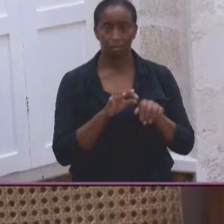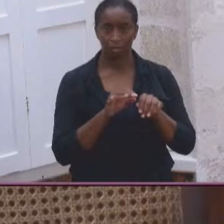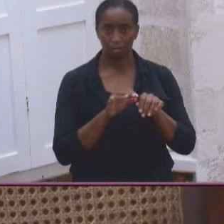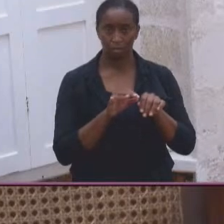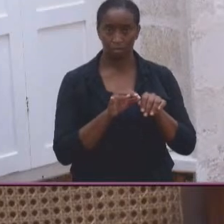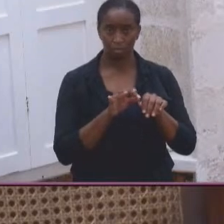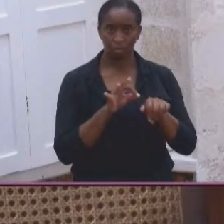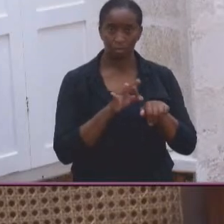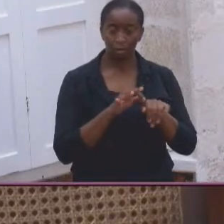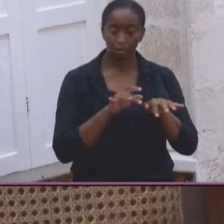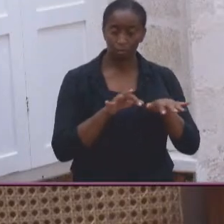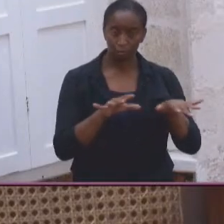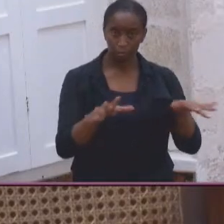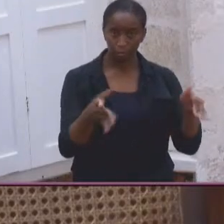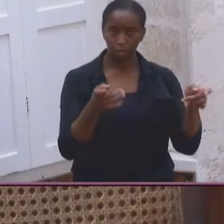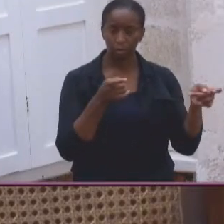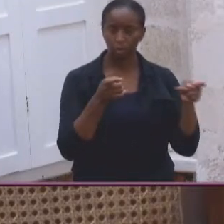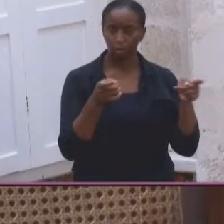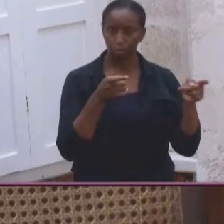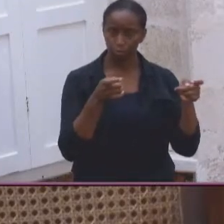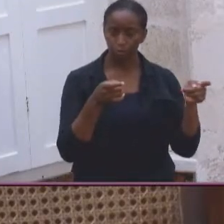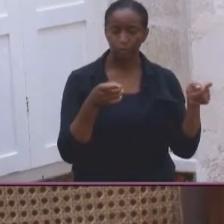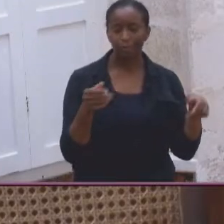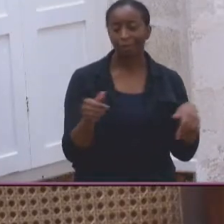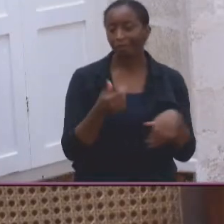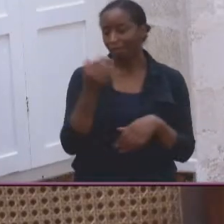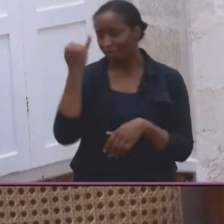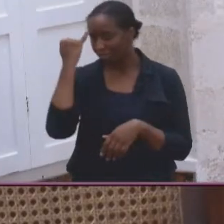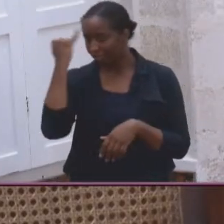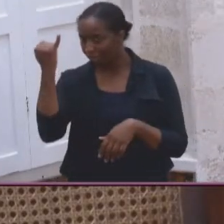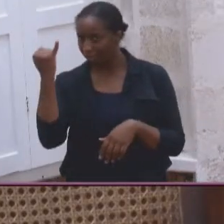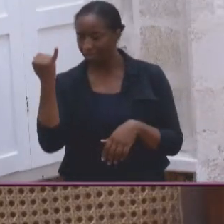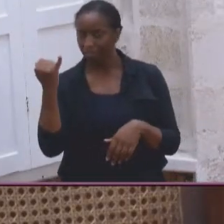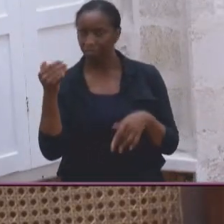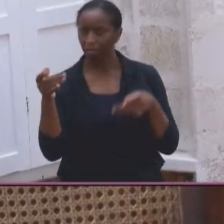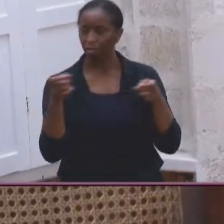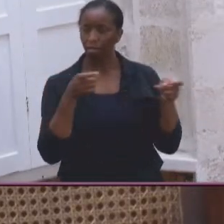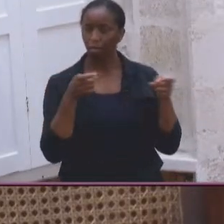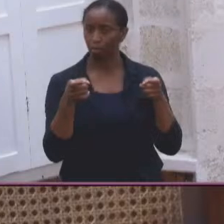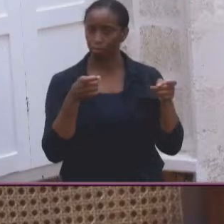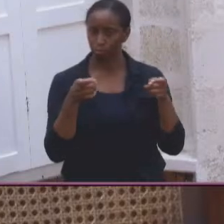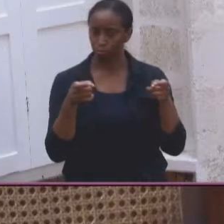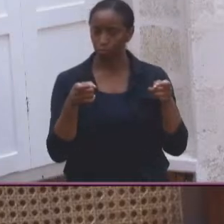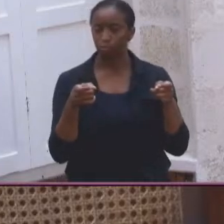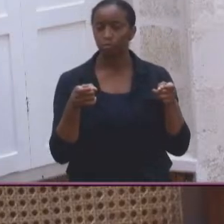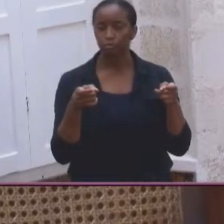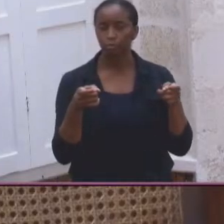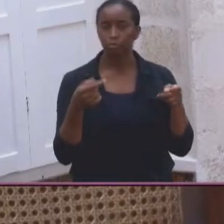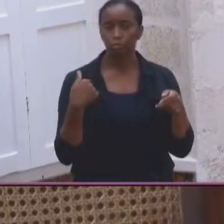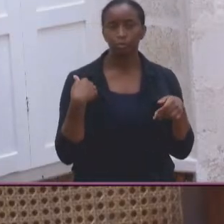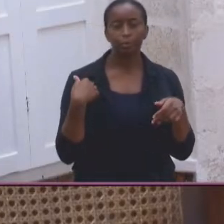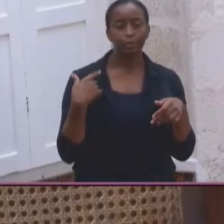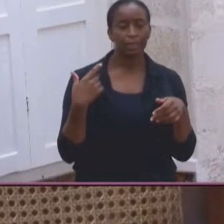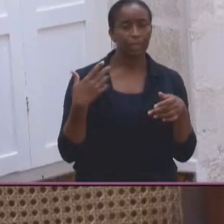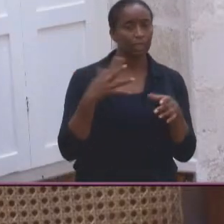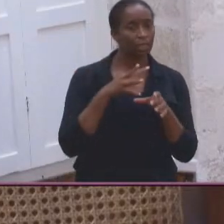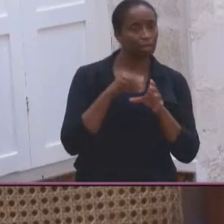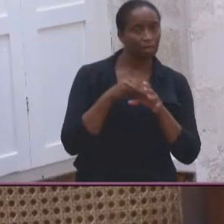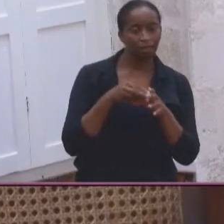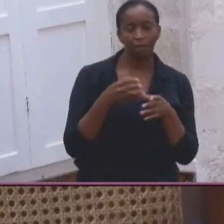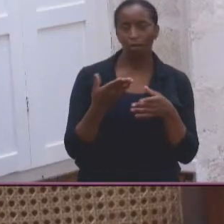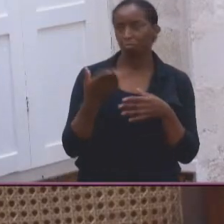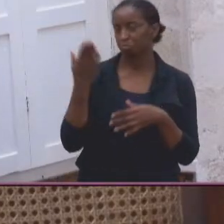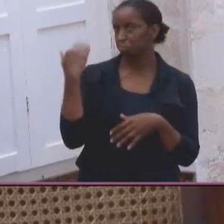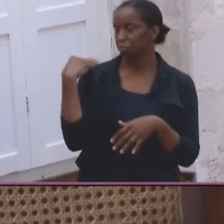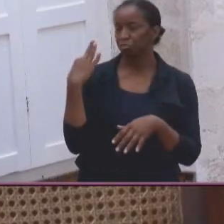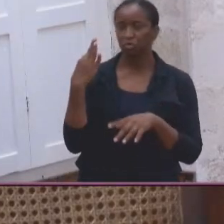island. And I personally got involved in this 9-10 months ago and have suggested that there are other solutions other